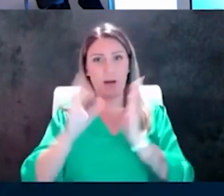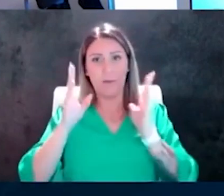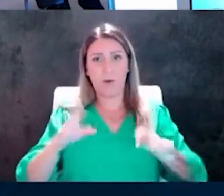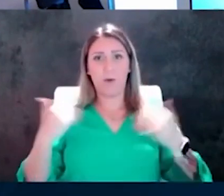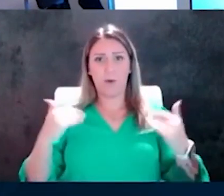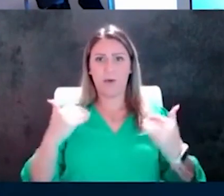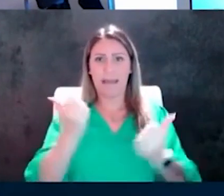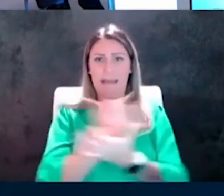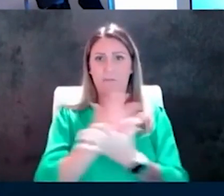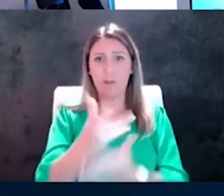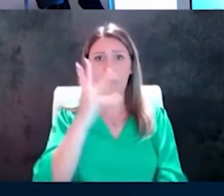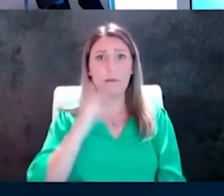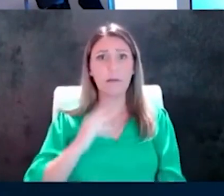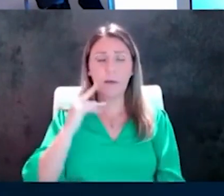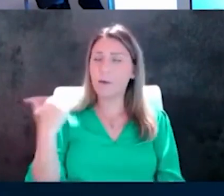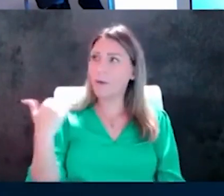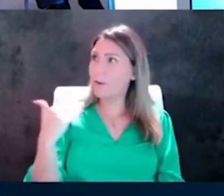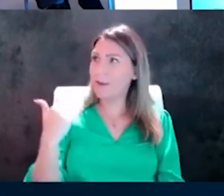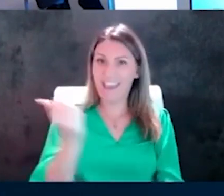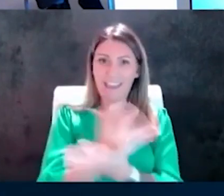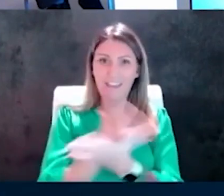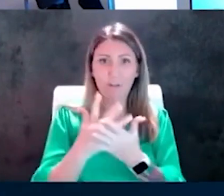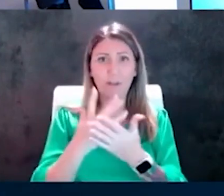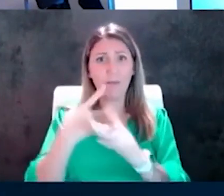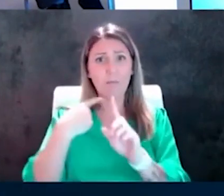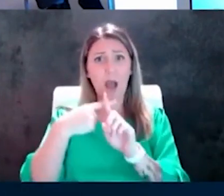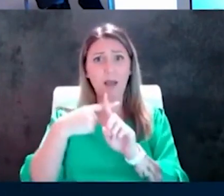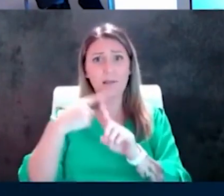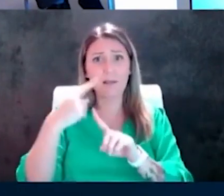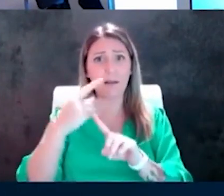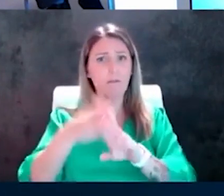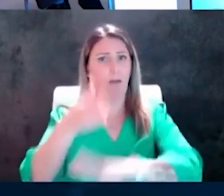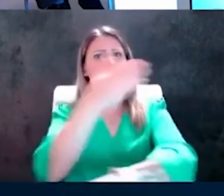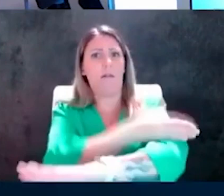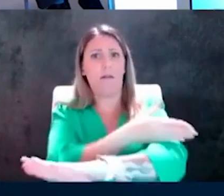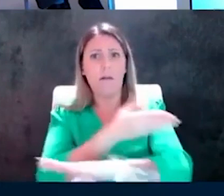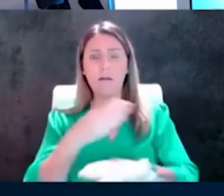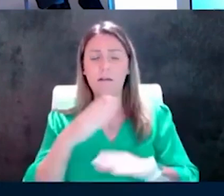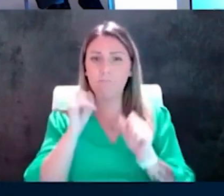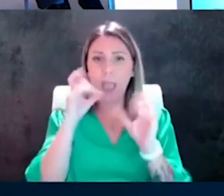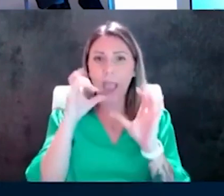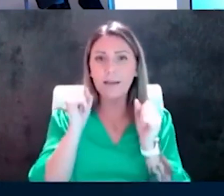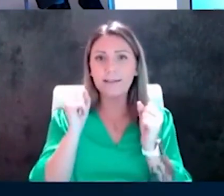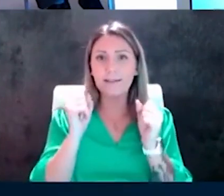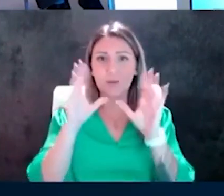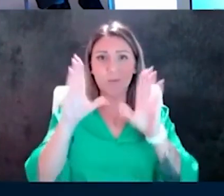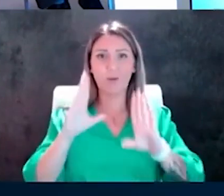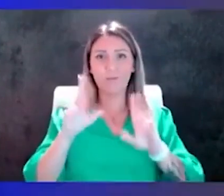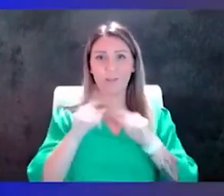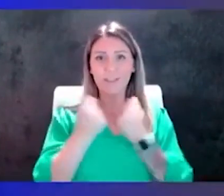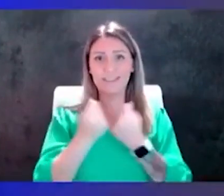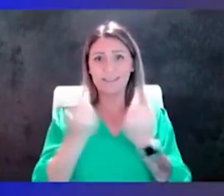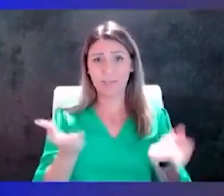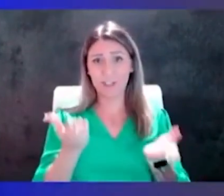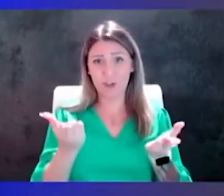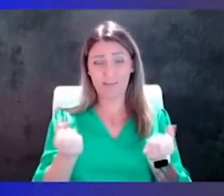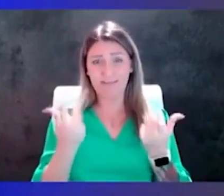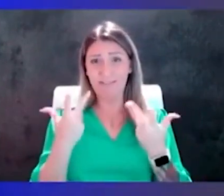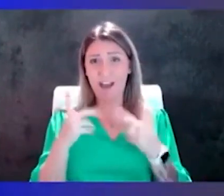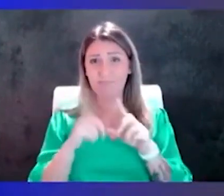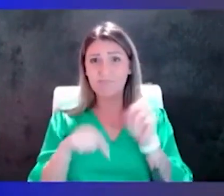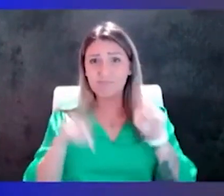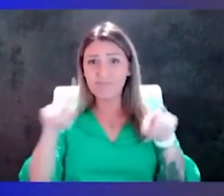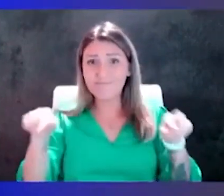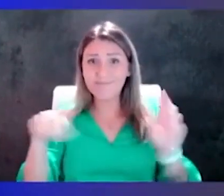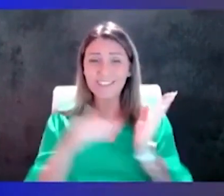that you're doing, it is amazing how far you've come. And we do have a great team here. And I think we have a lot of different doctors involved in the